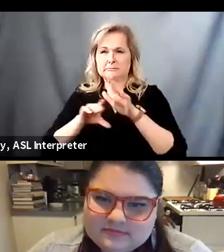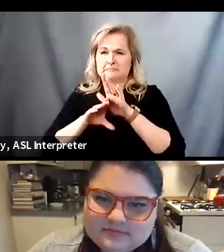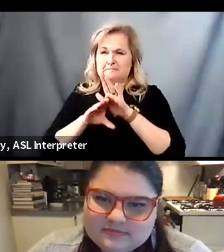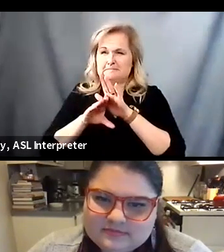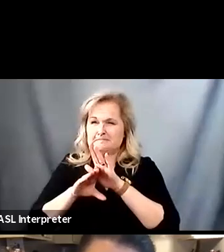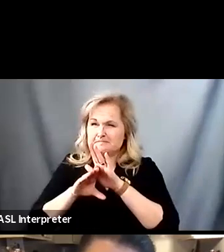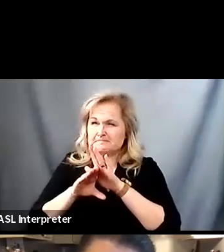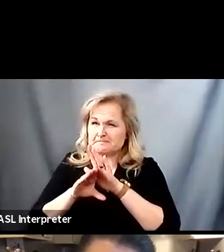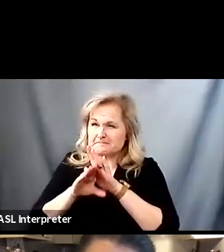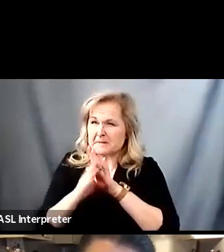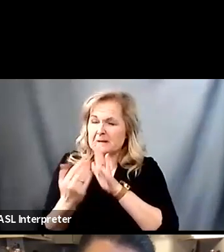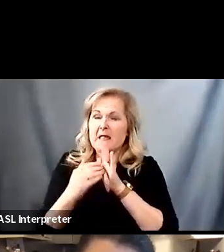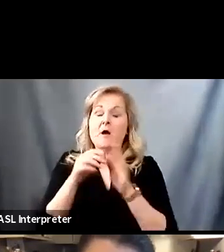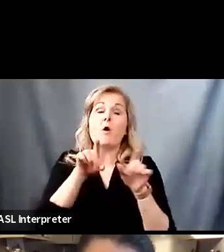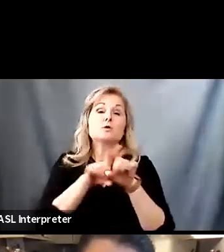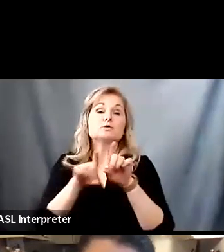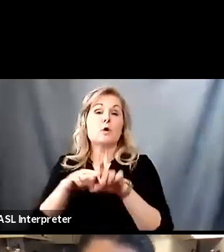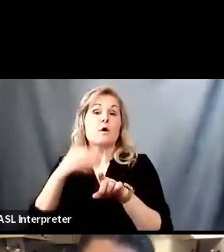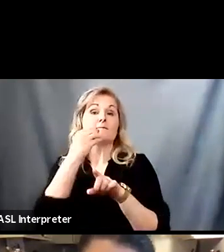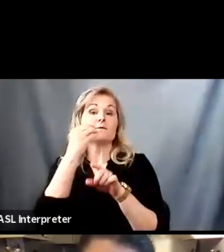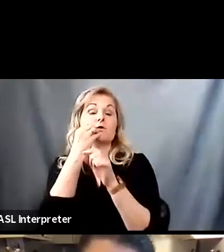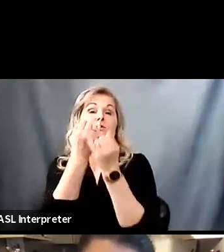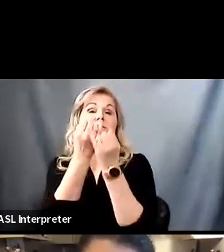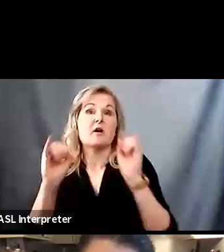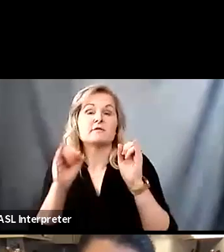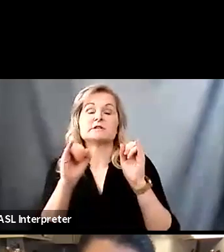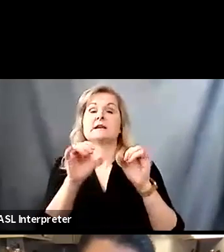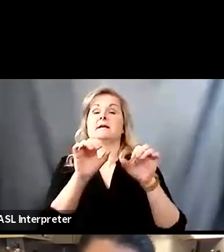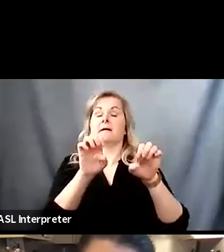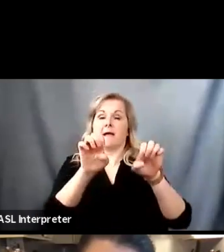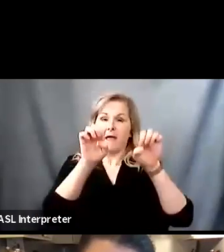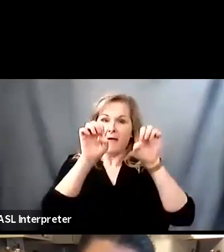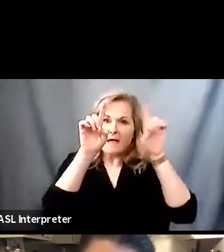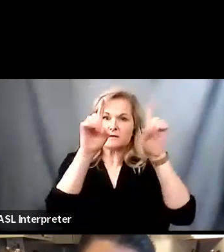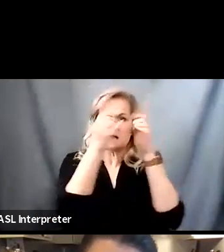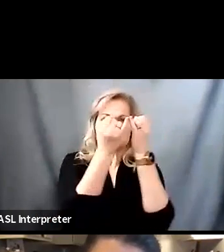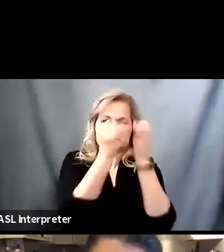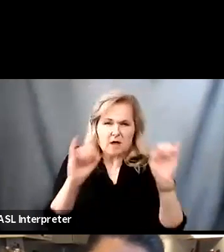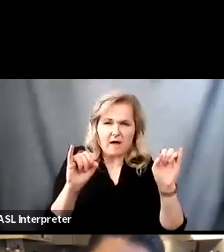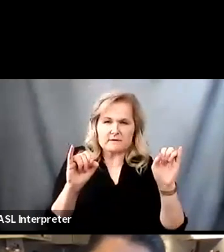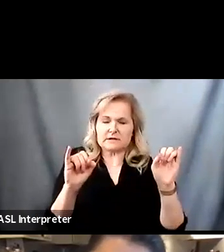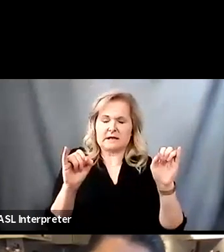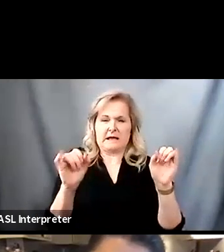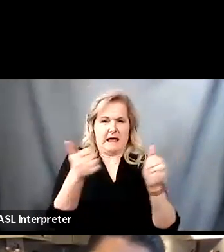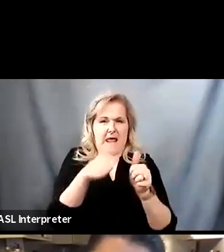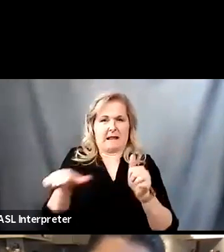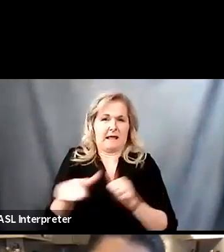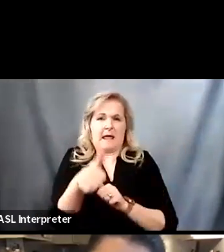sovereignty, as well as educational sovereignty, and anything else